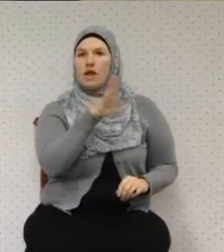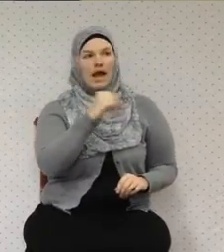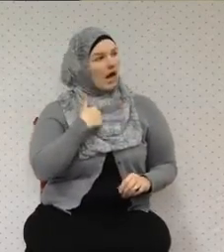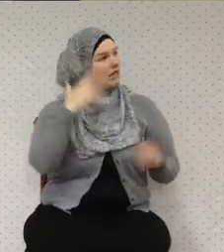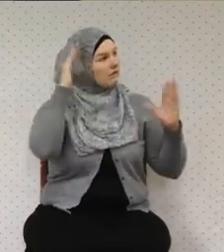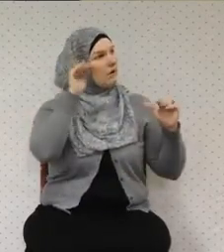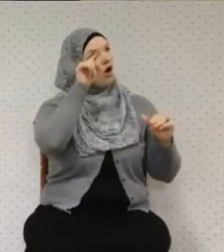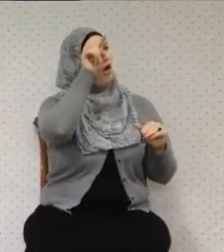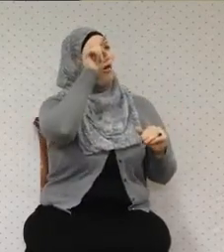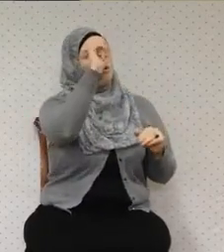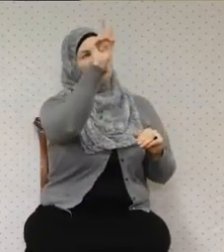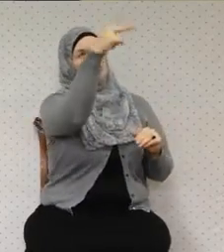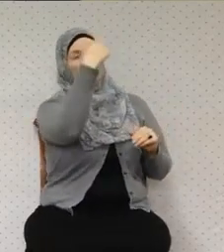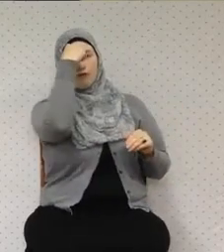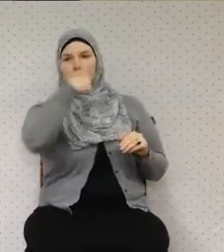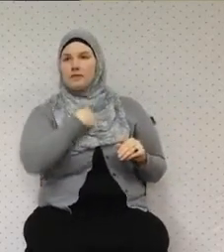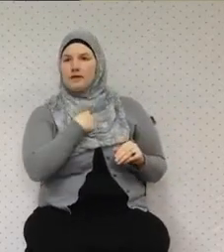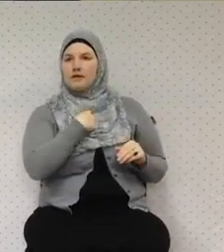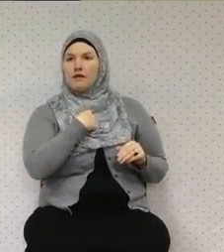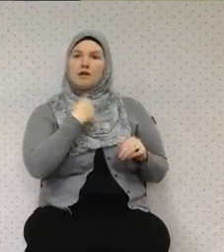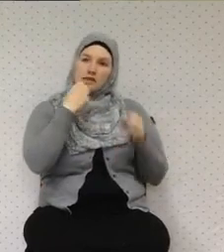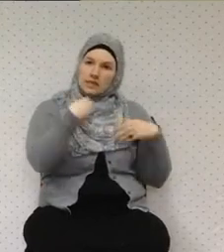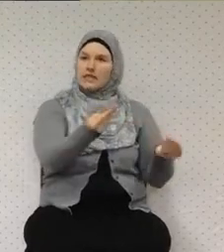to look at me a look of mercy?